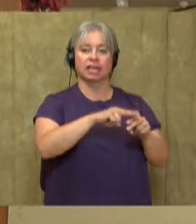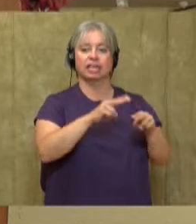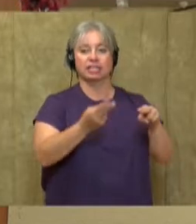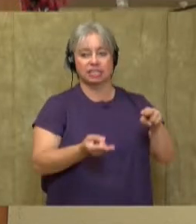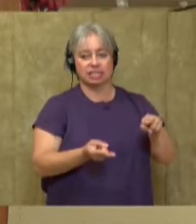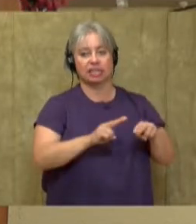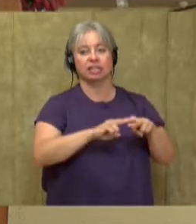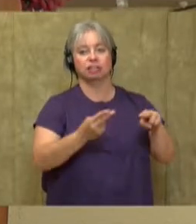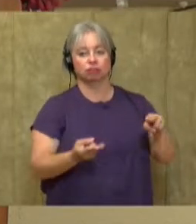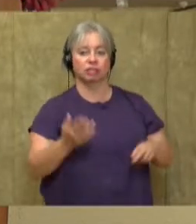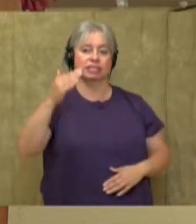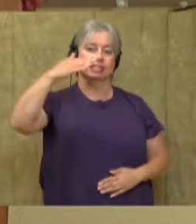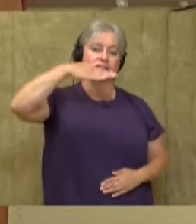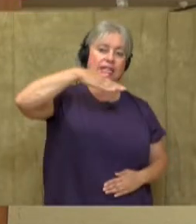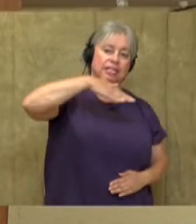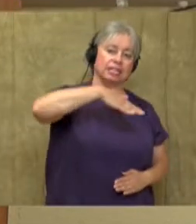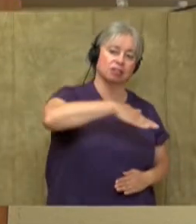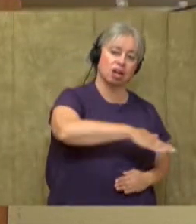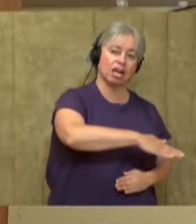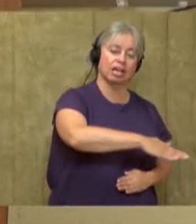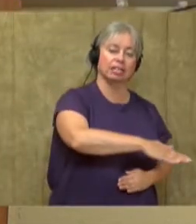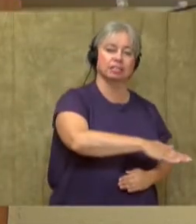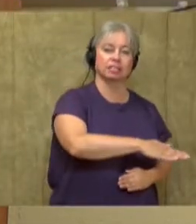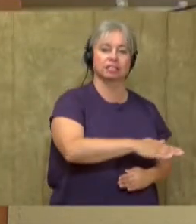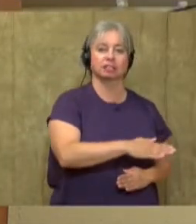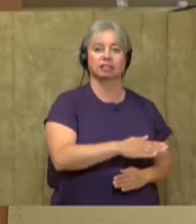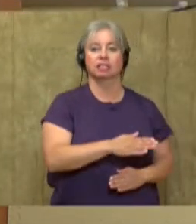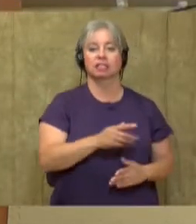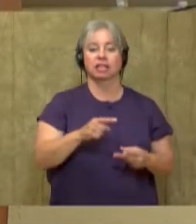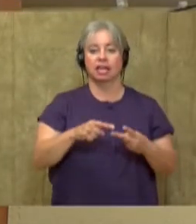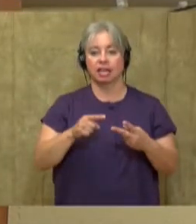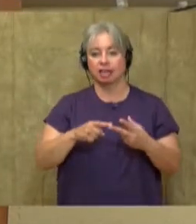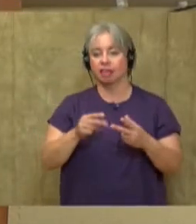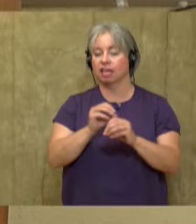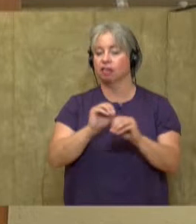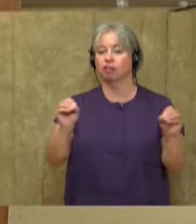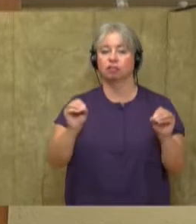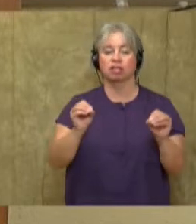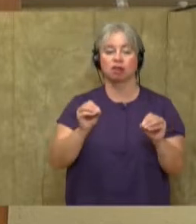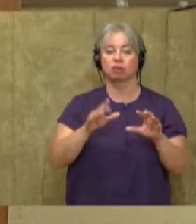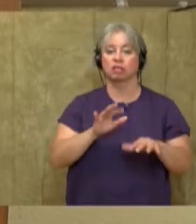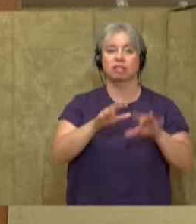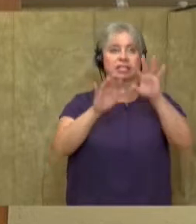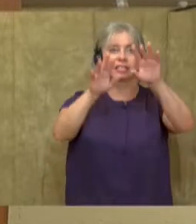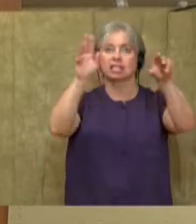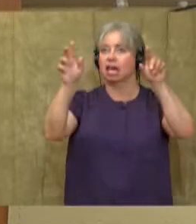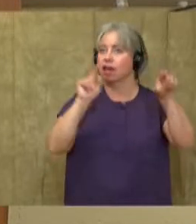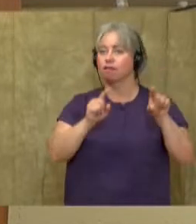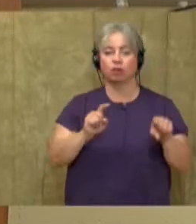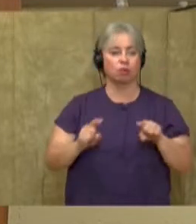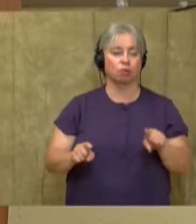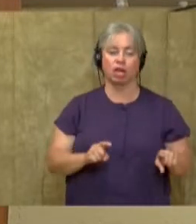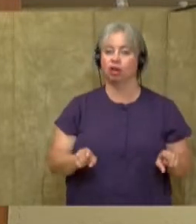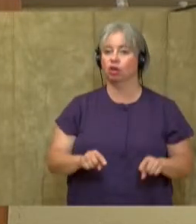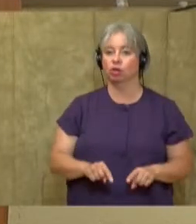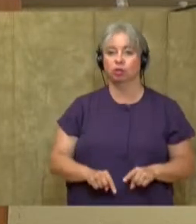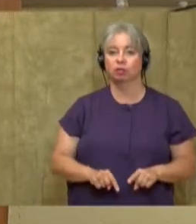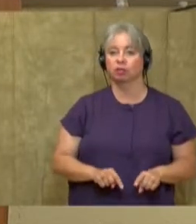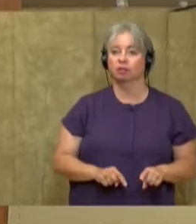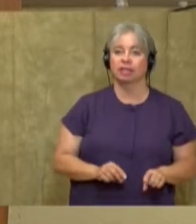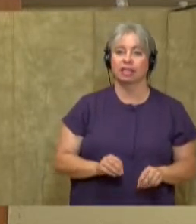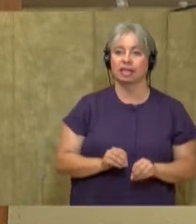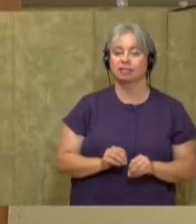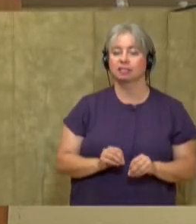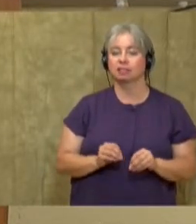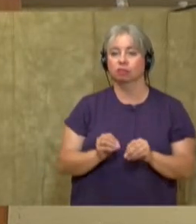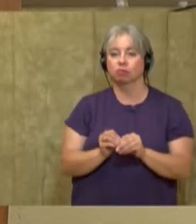it declines. And then we have no association, it's just everywhere. And it kind of acts as the scatter plot.